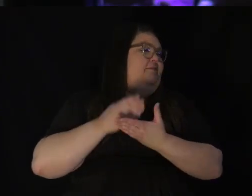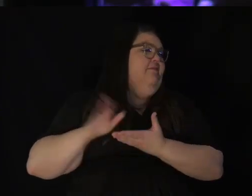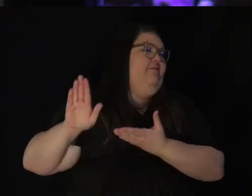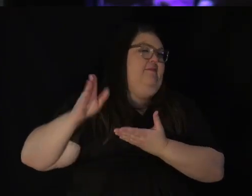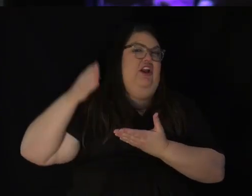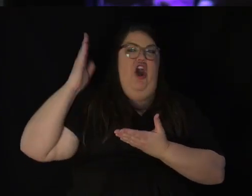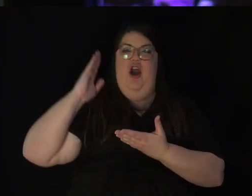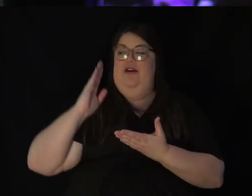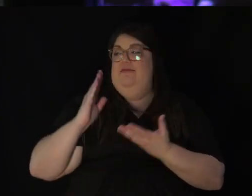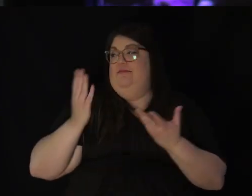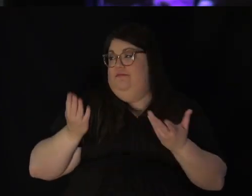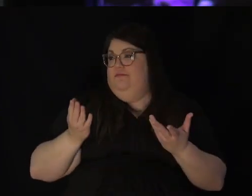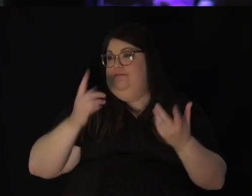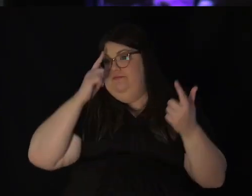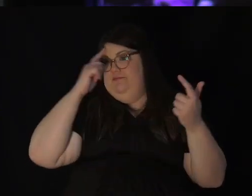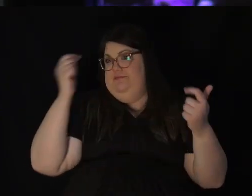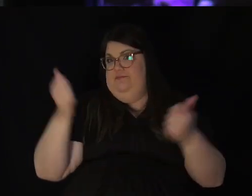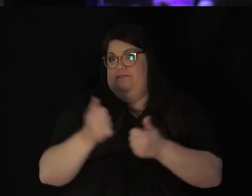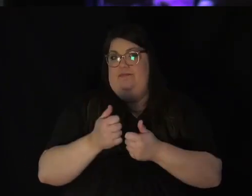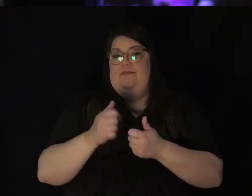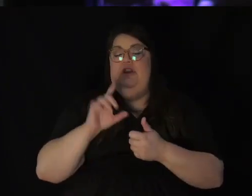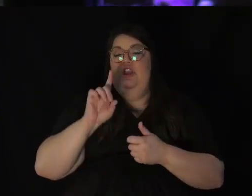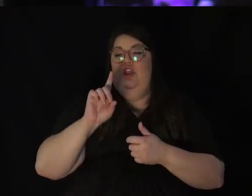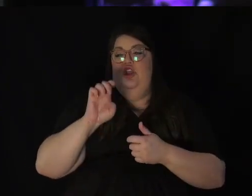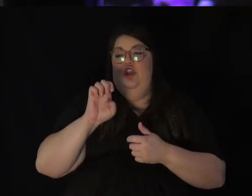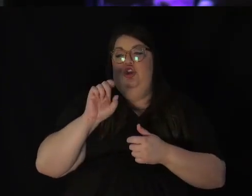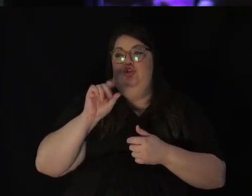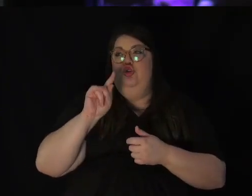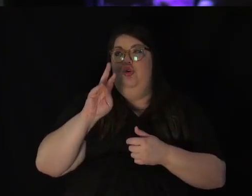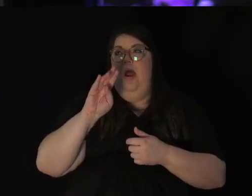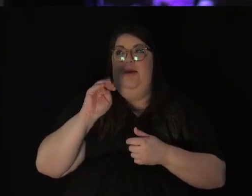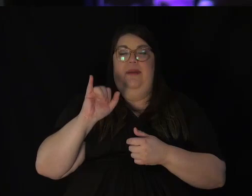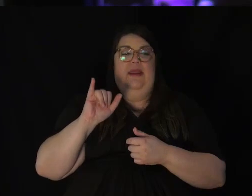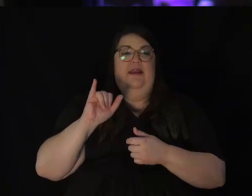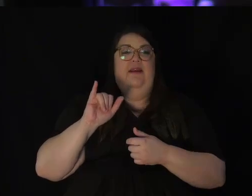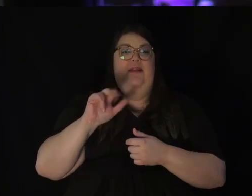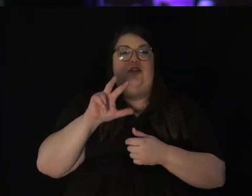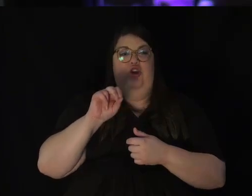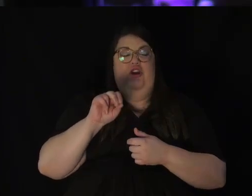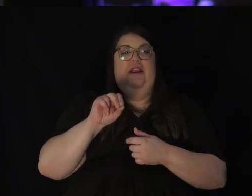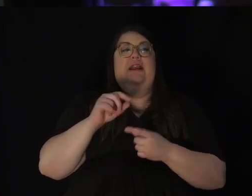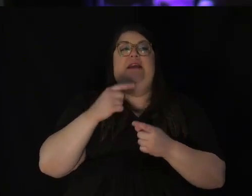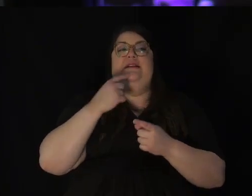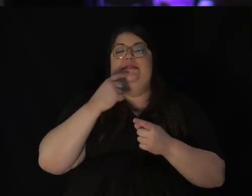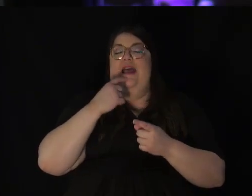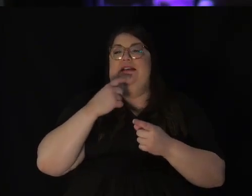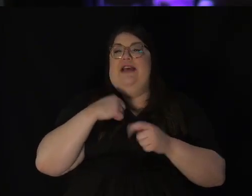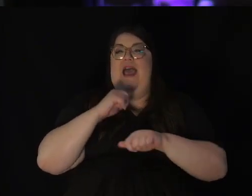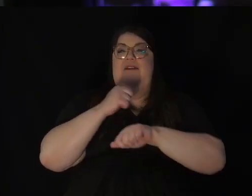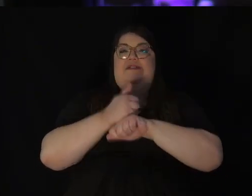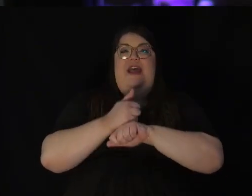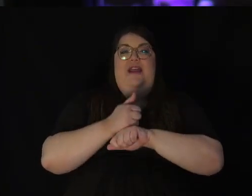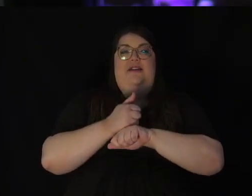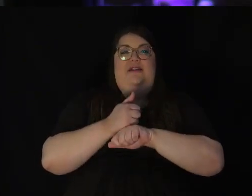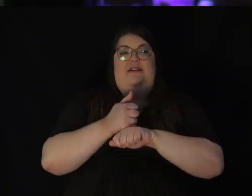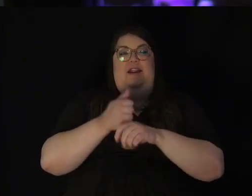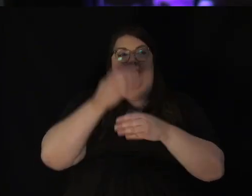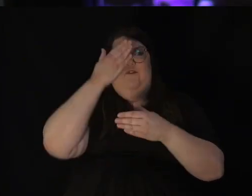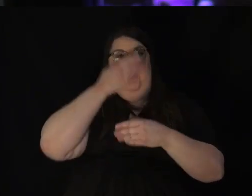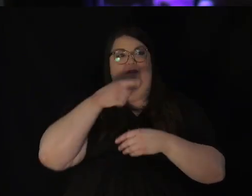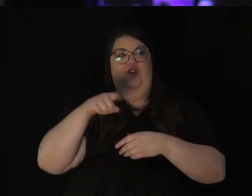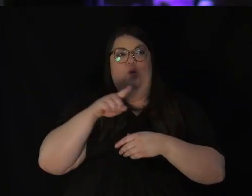God. God says in Deuteronomy 30, 19, I have set before you life and death.